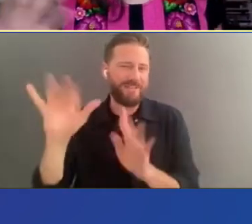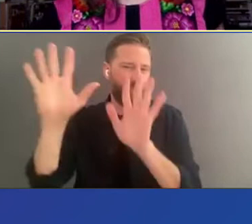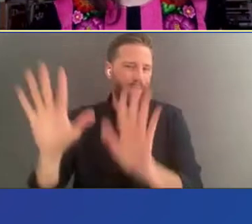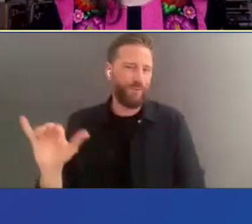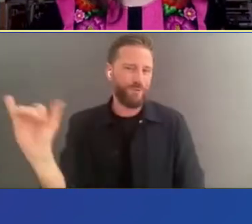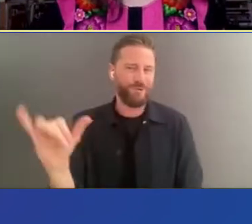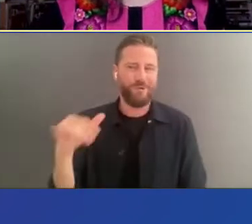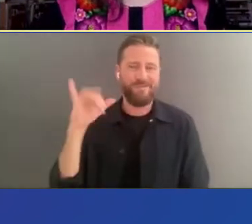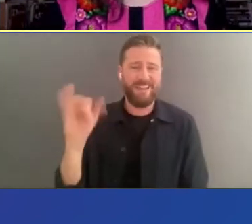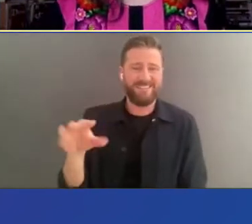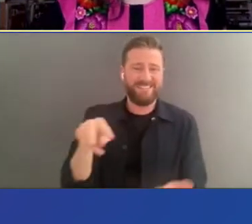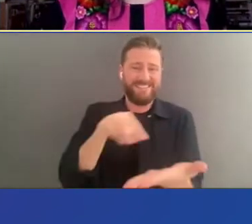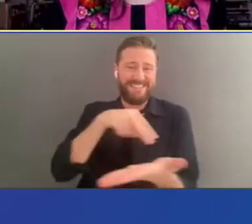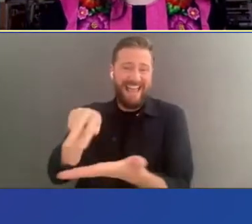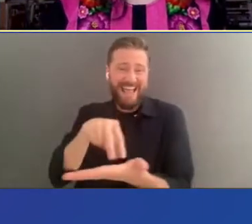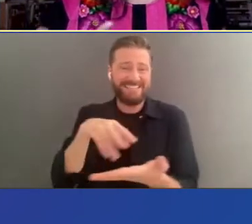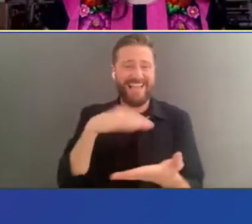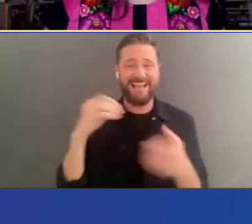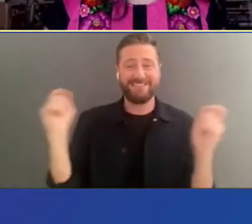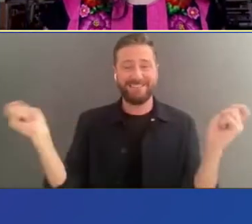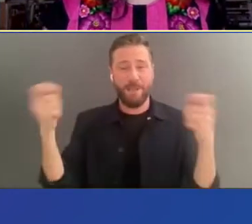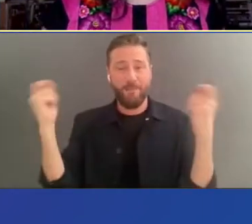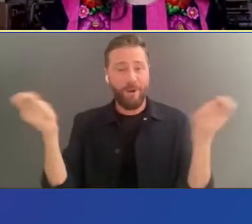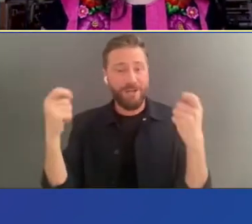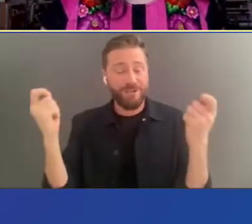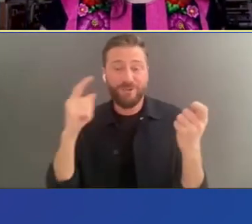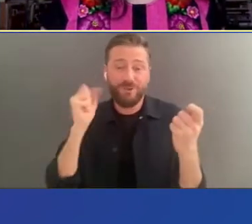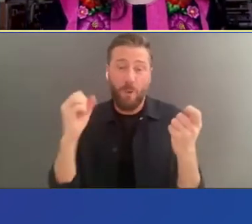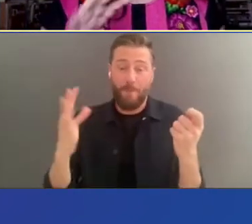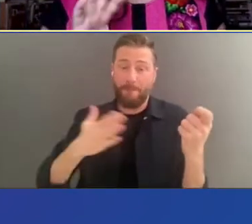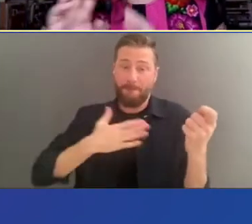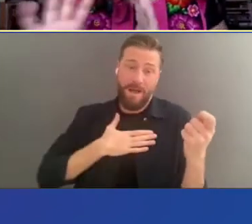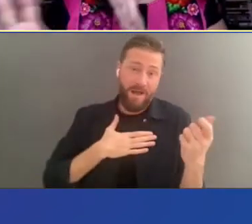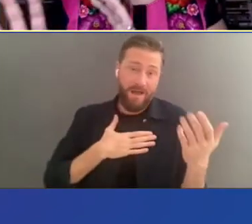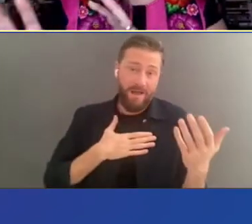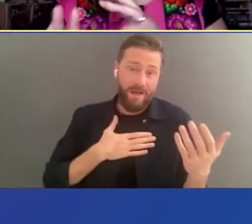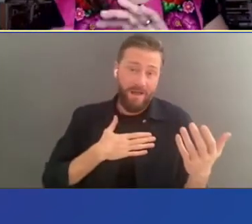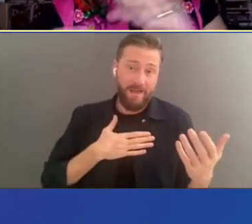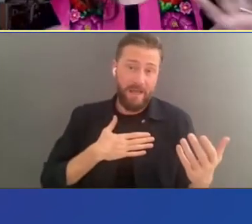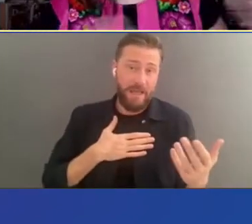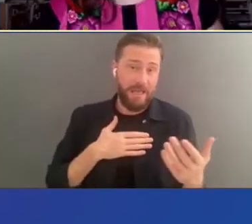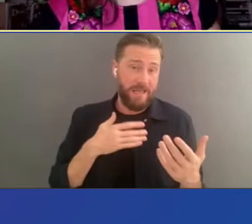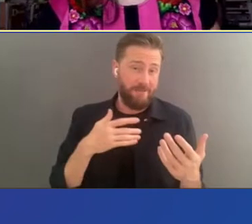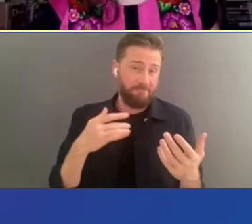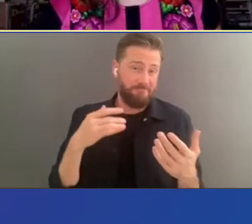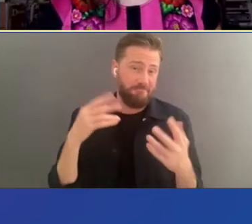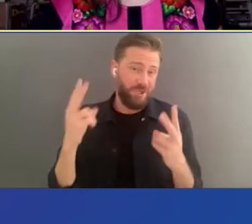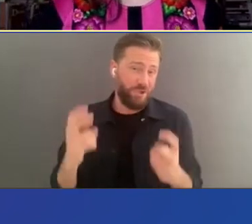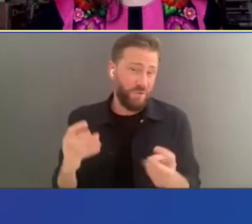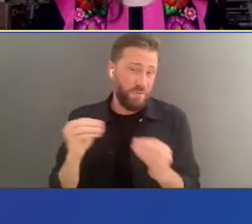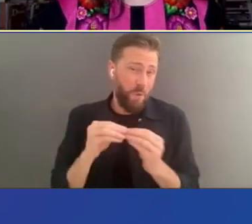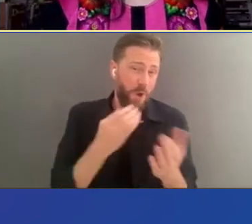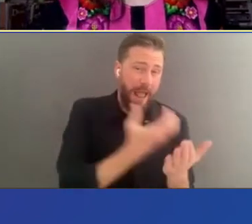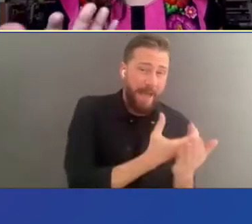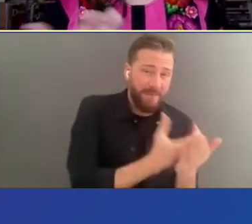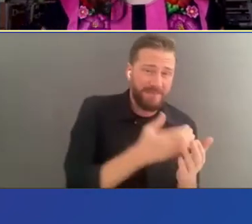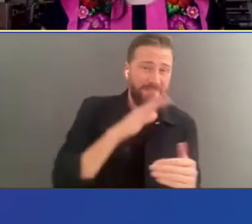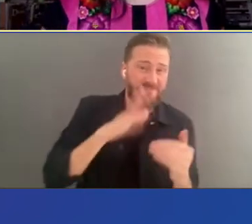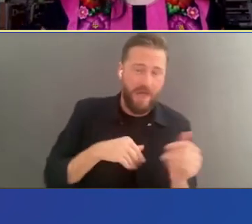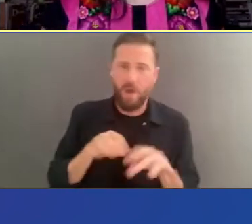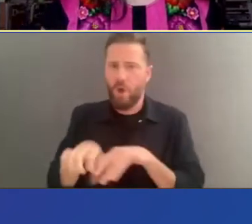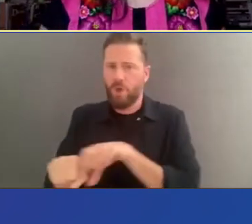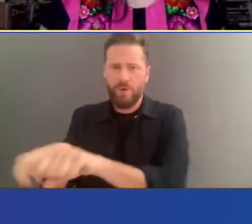and celebrations. So I think that in my case, it's more about capitalism than colonialism. But